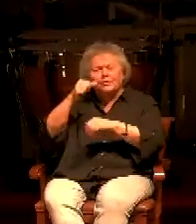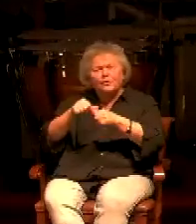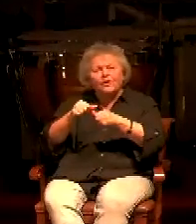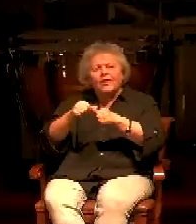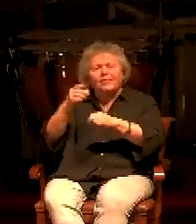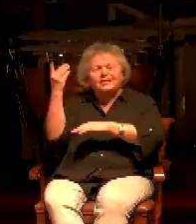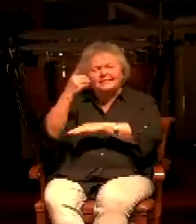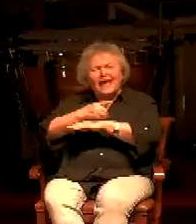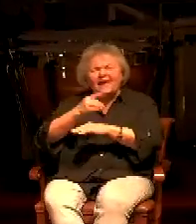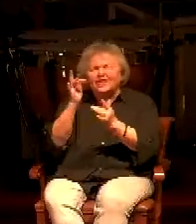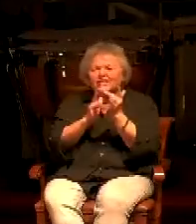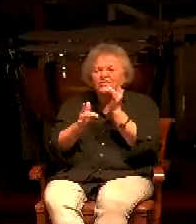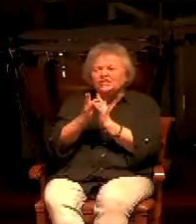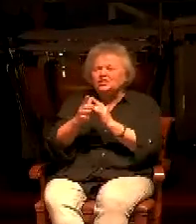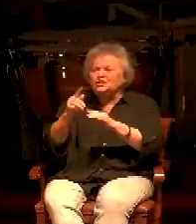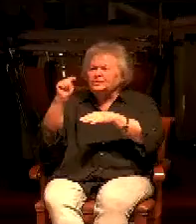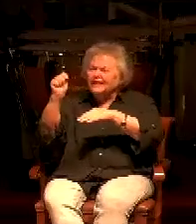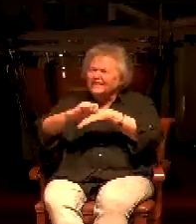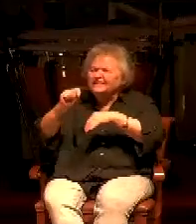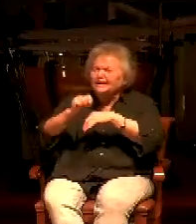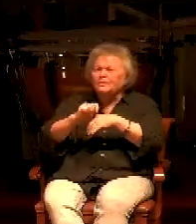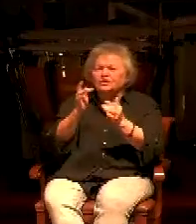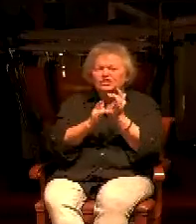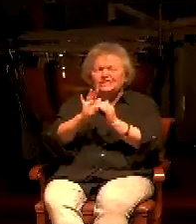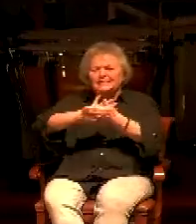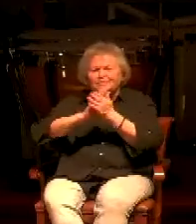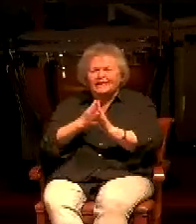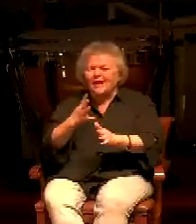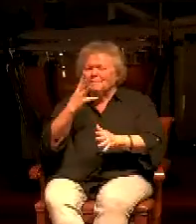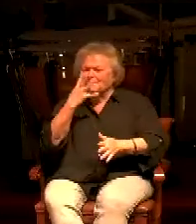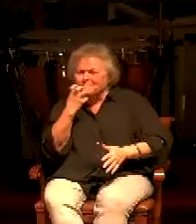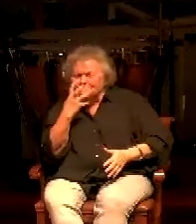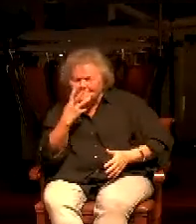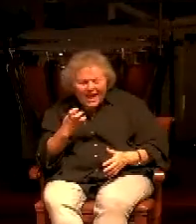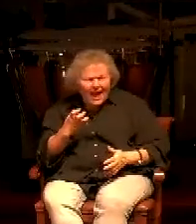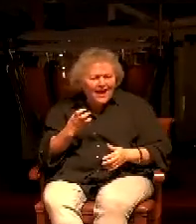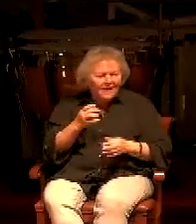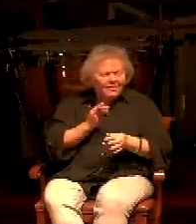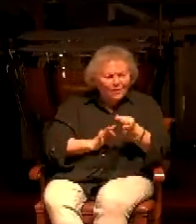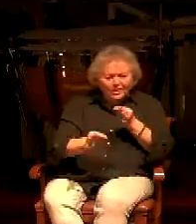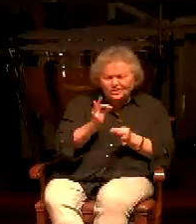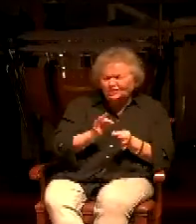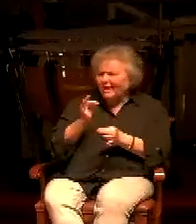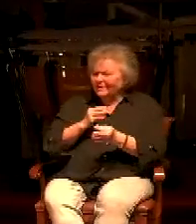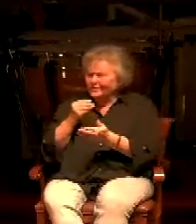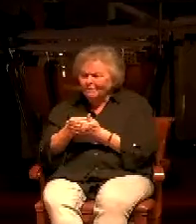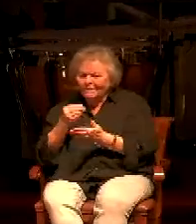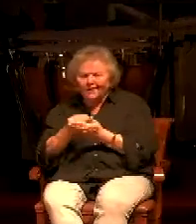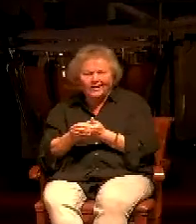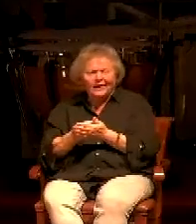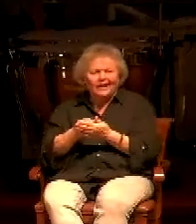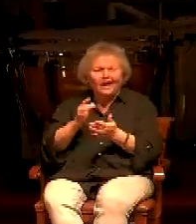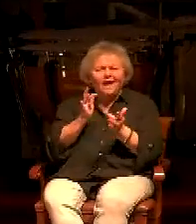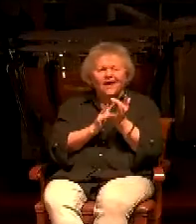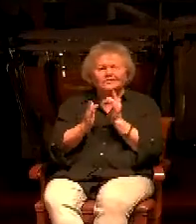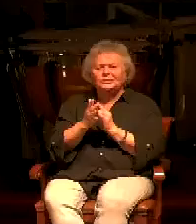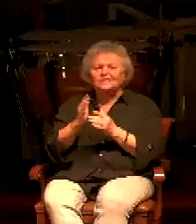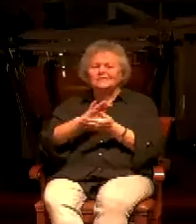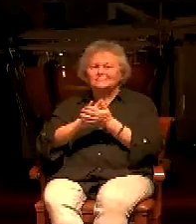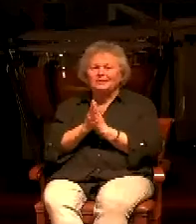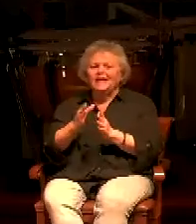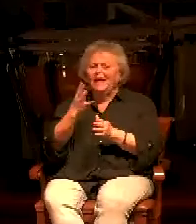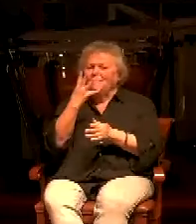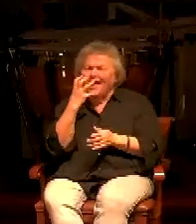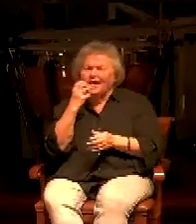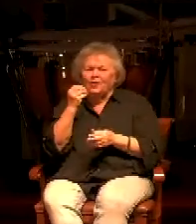temple and he got mad just a few days ago of them exchanging money, and he starts flipping tables and he made a whip and he